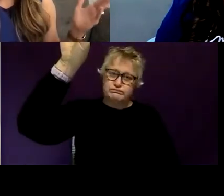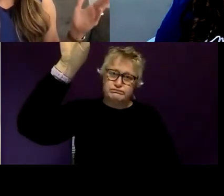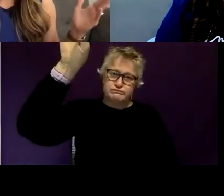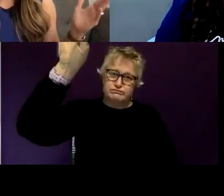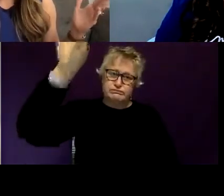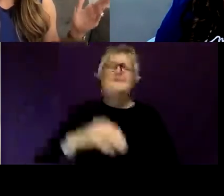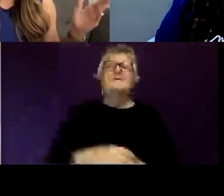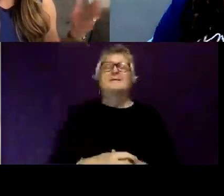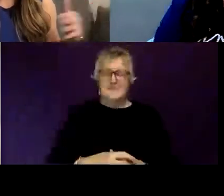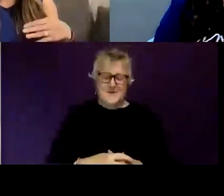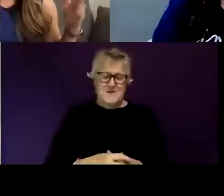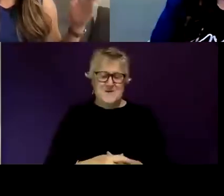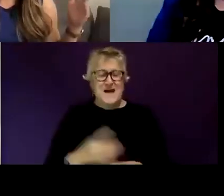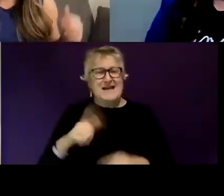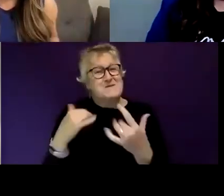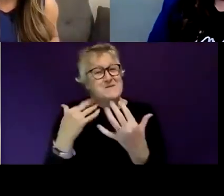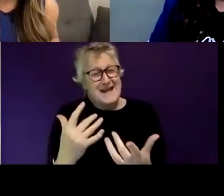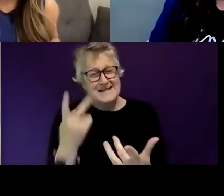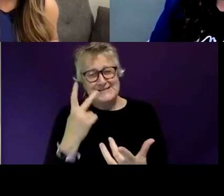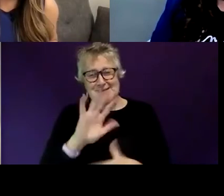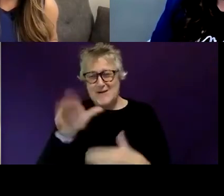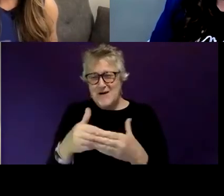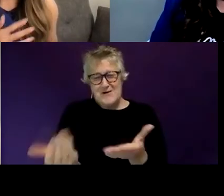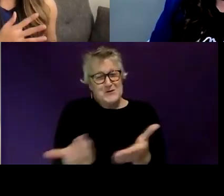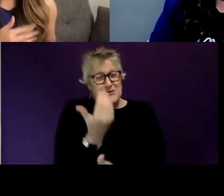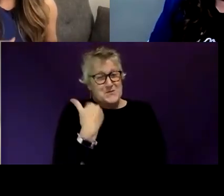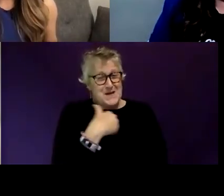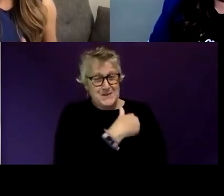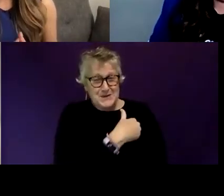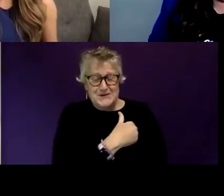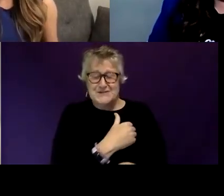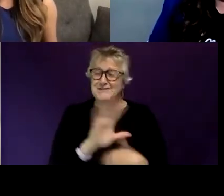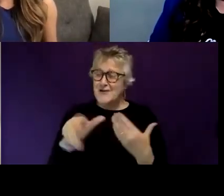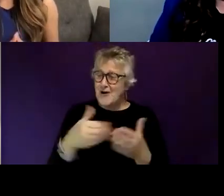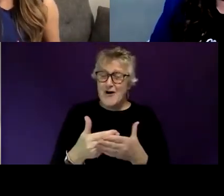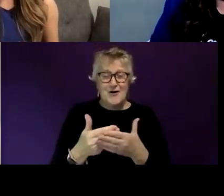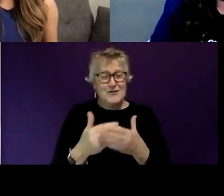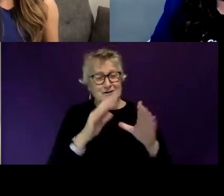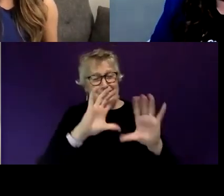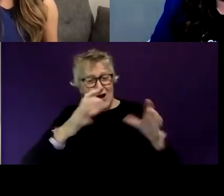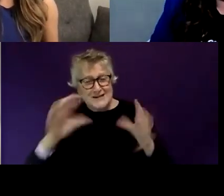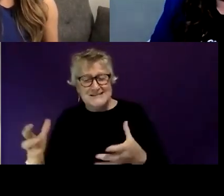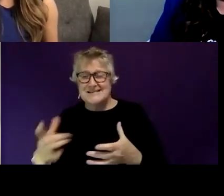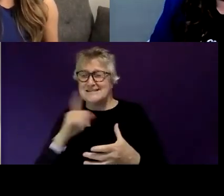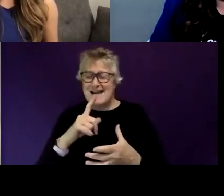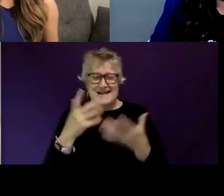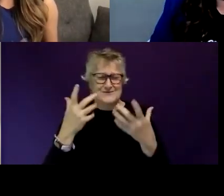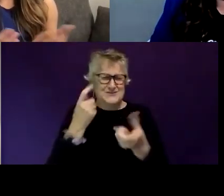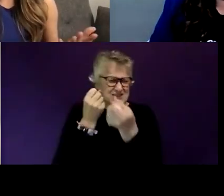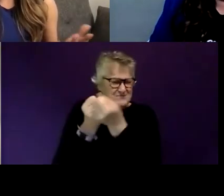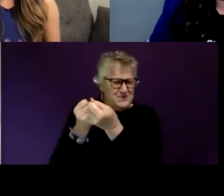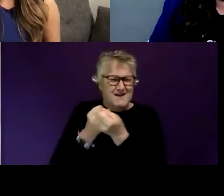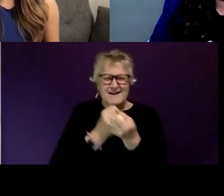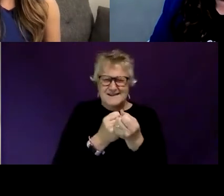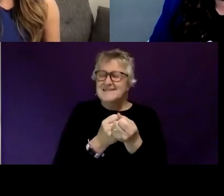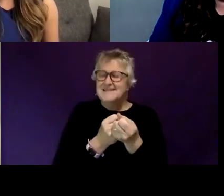new members that join all the caucuses that I just plugged, and PALAD and PAC, because we're going to get there and